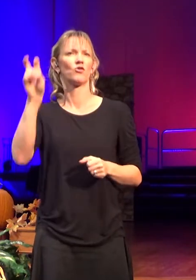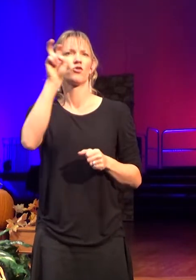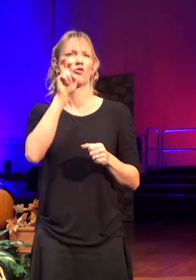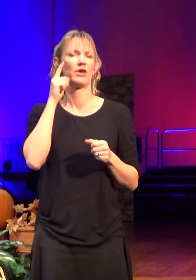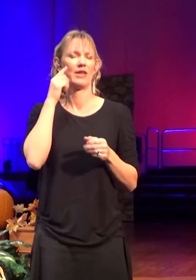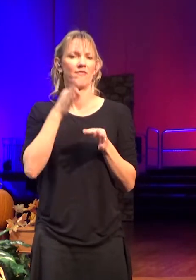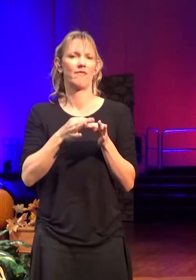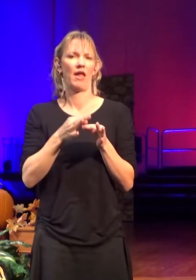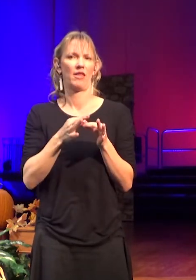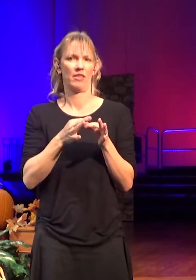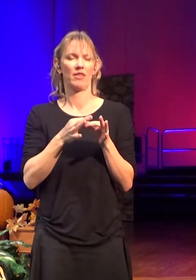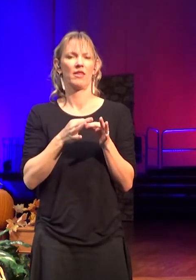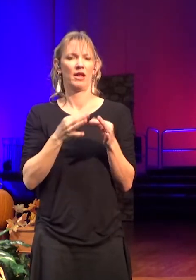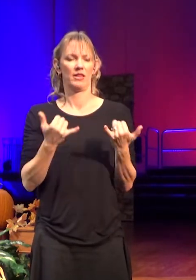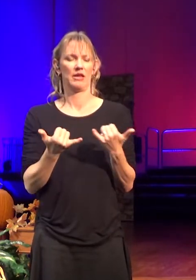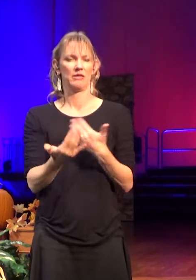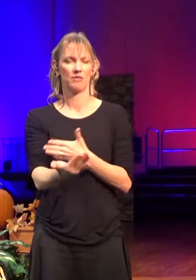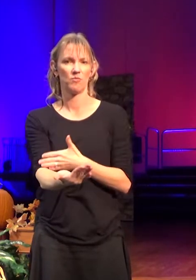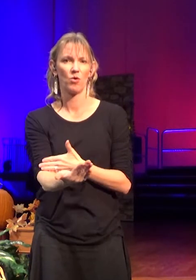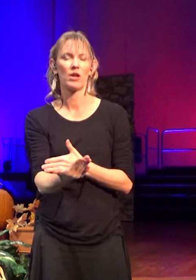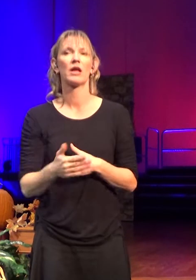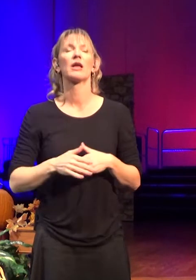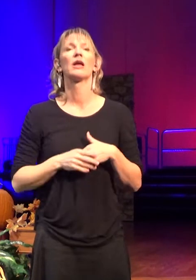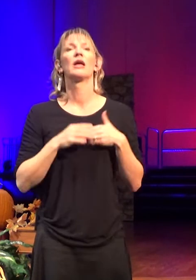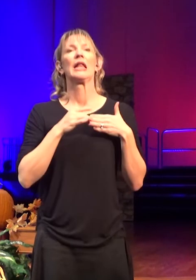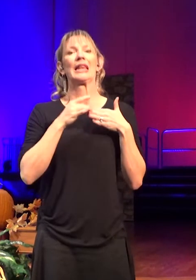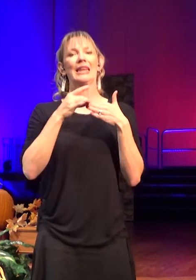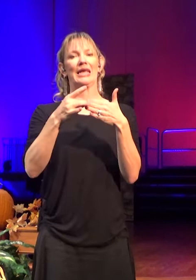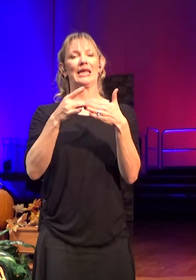continuing our adventure in faith this morning,